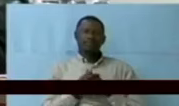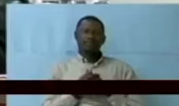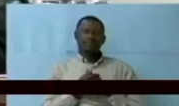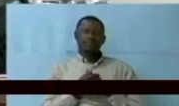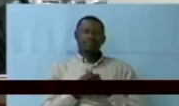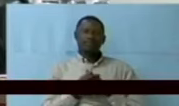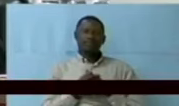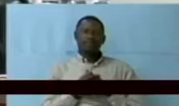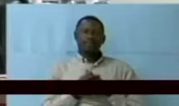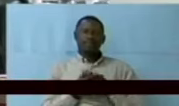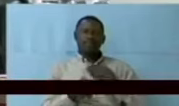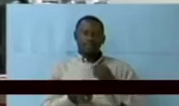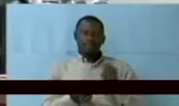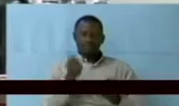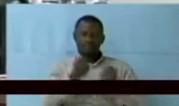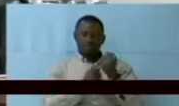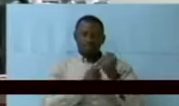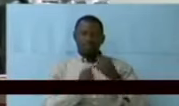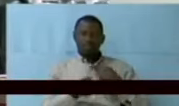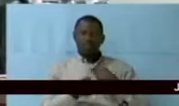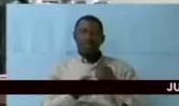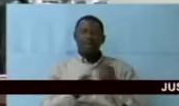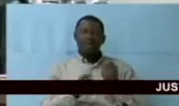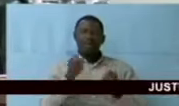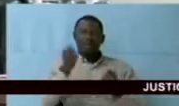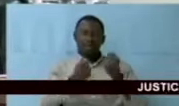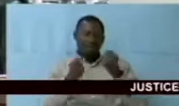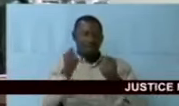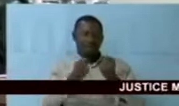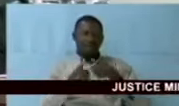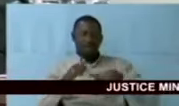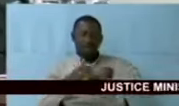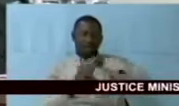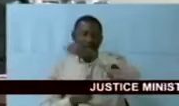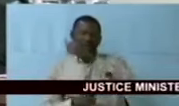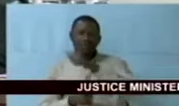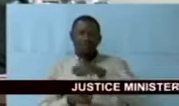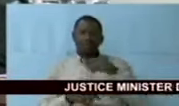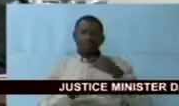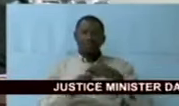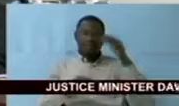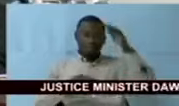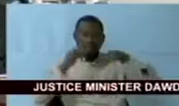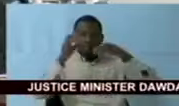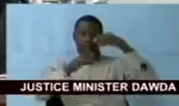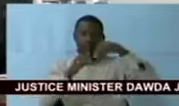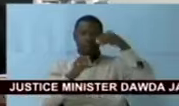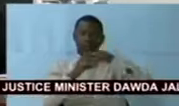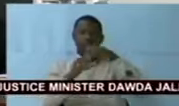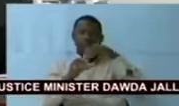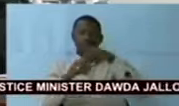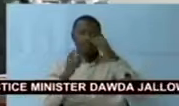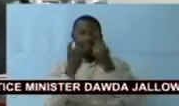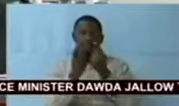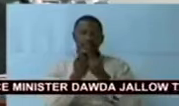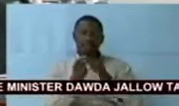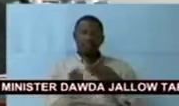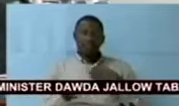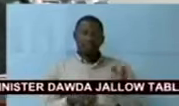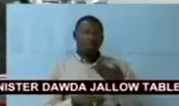I parked my car outside. After loading it, I went to pray